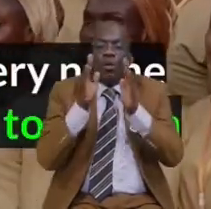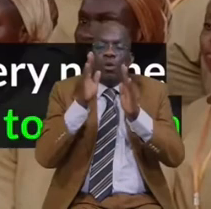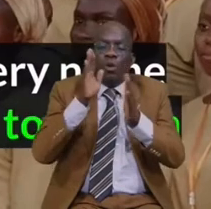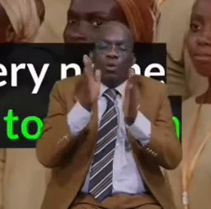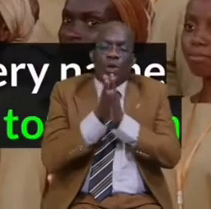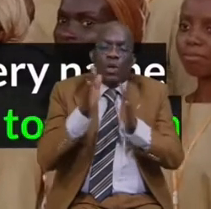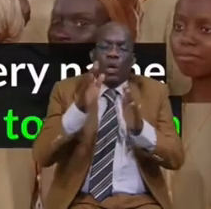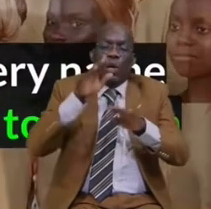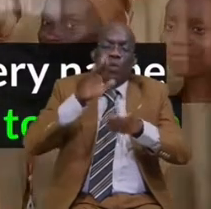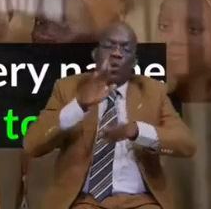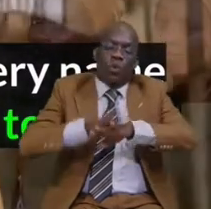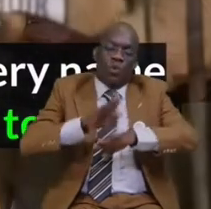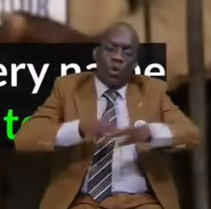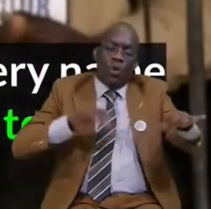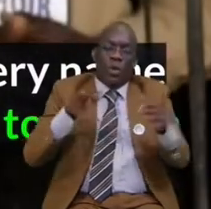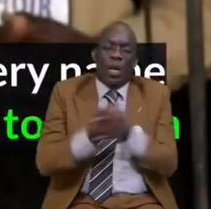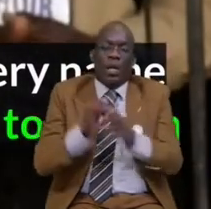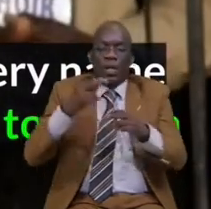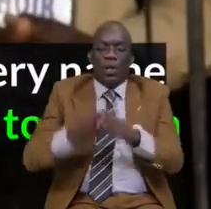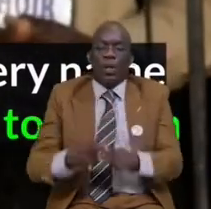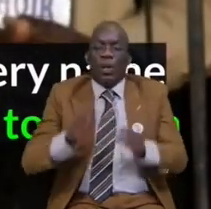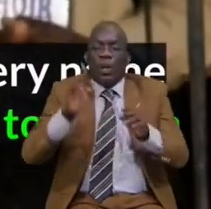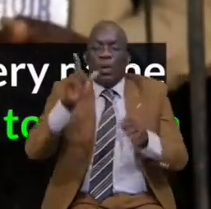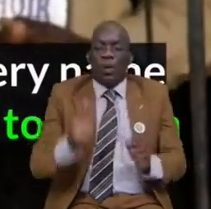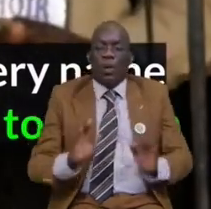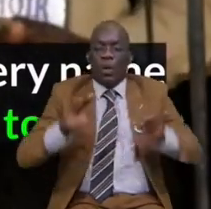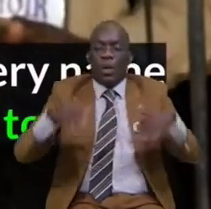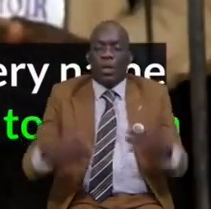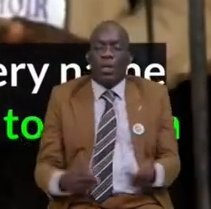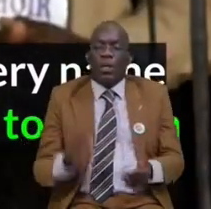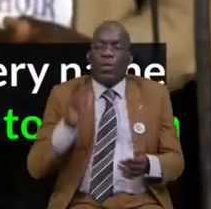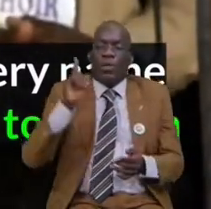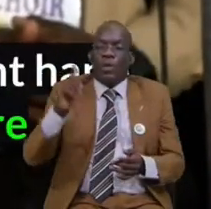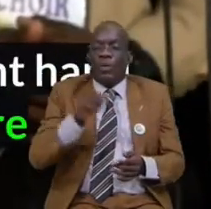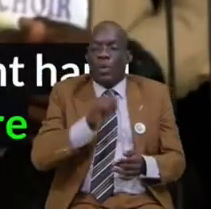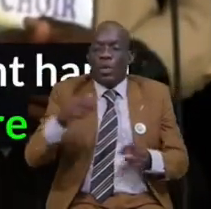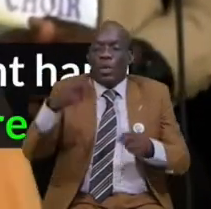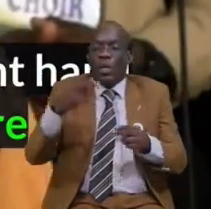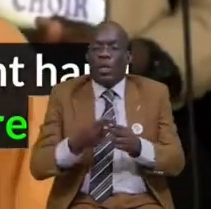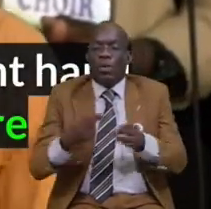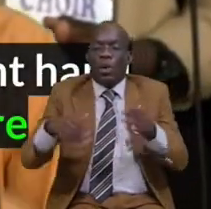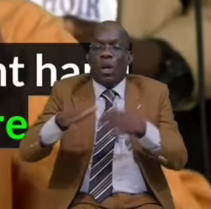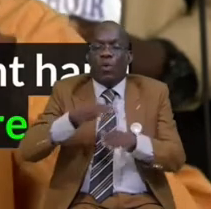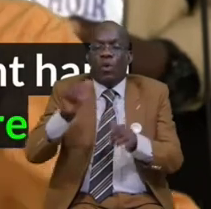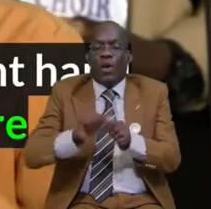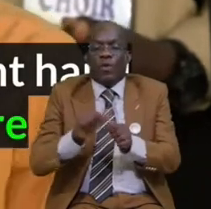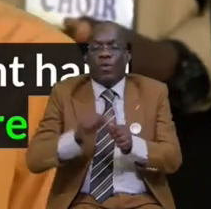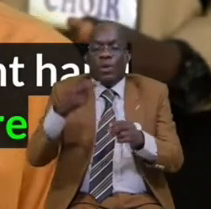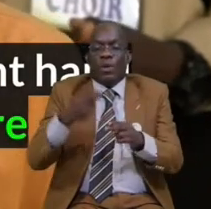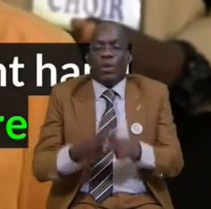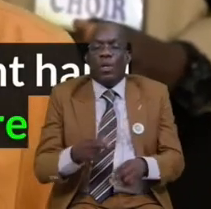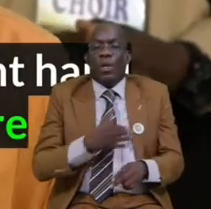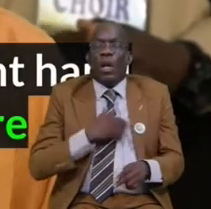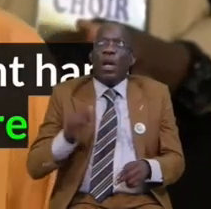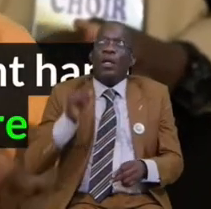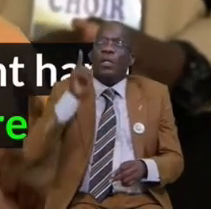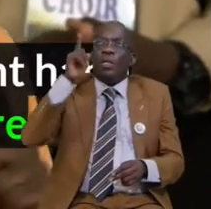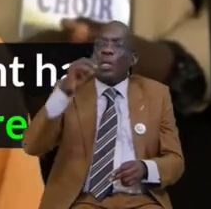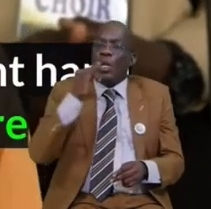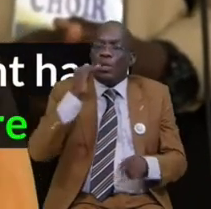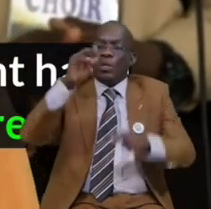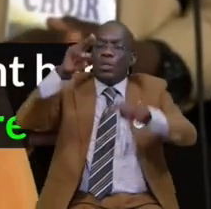On him a name above every name, and the seed that are